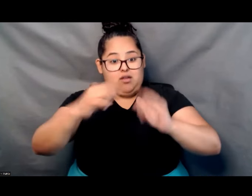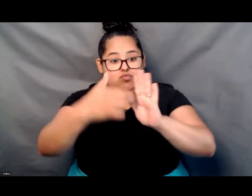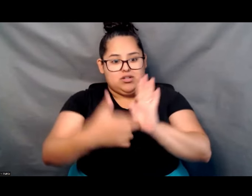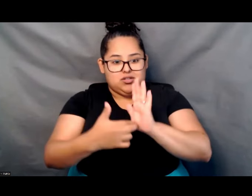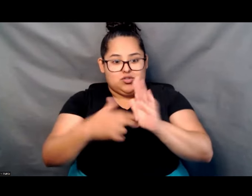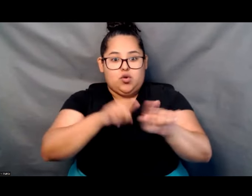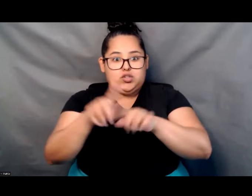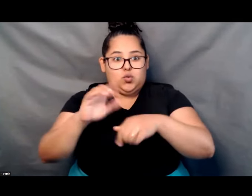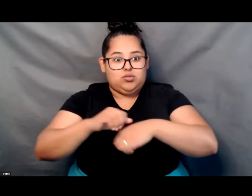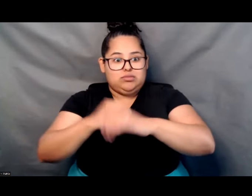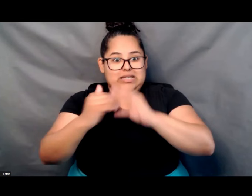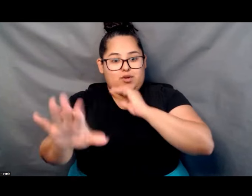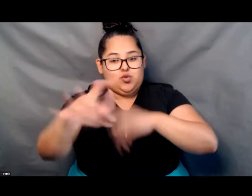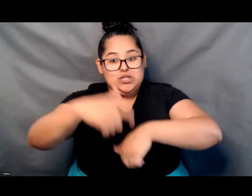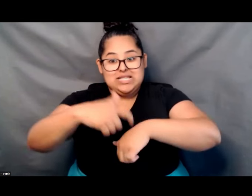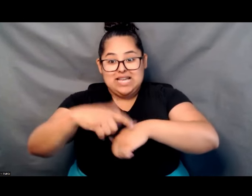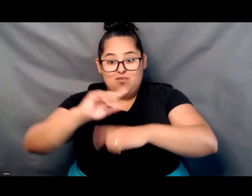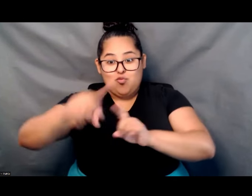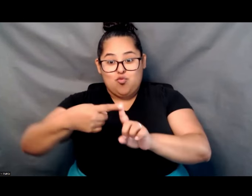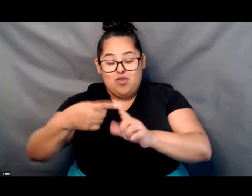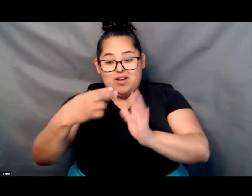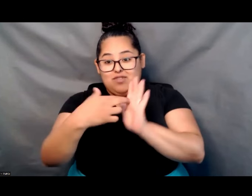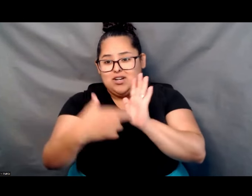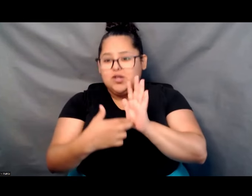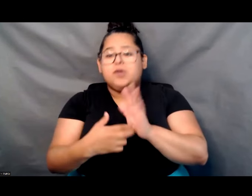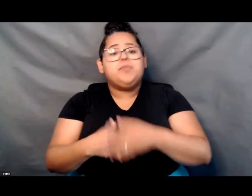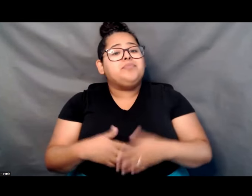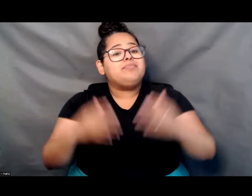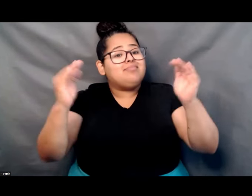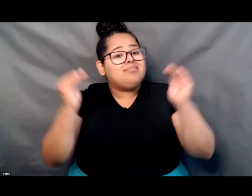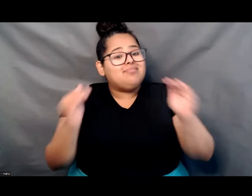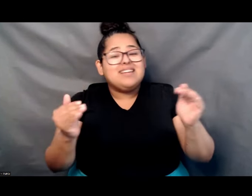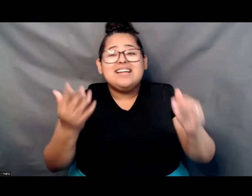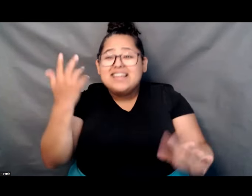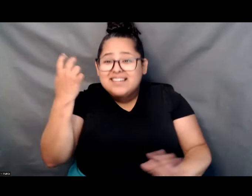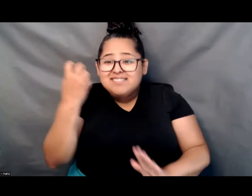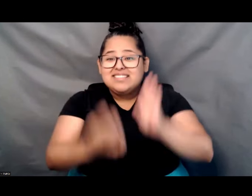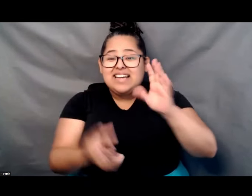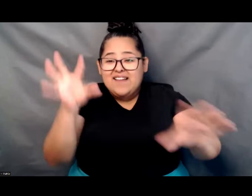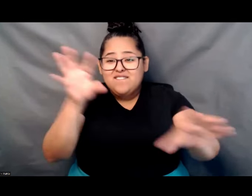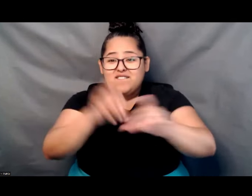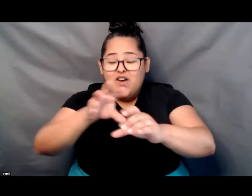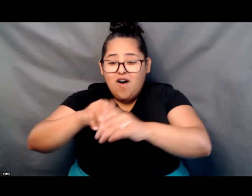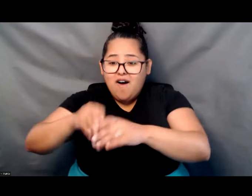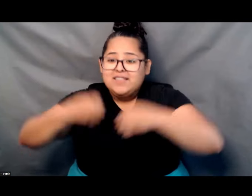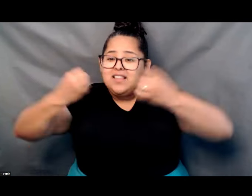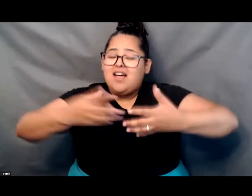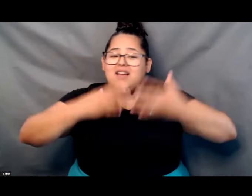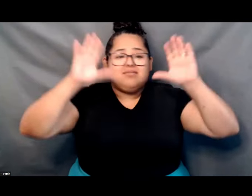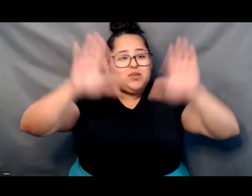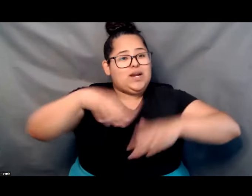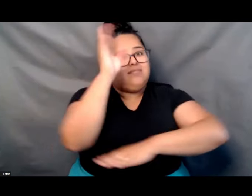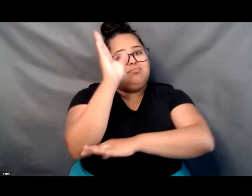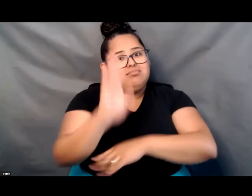is. And lastly, get involved. There's a lot of great presentations, a lot of great clubs